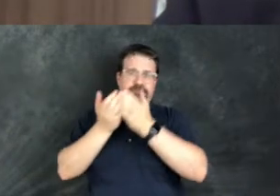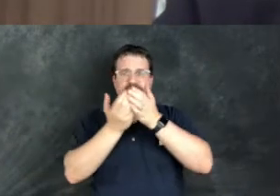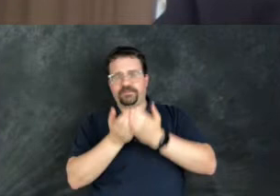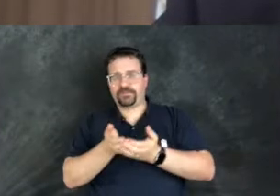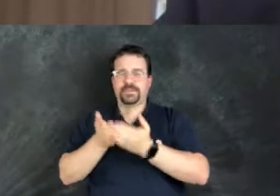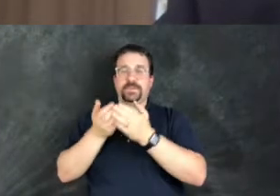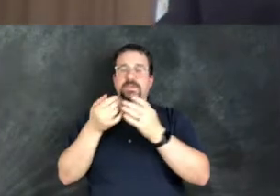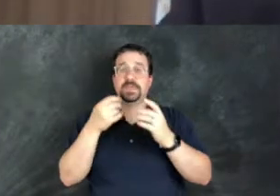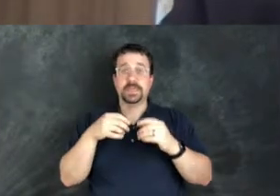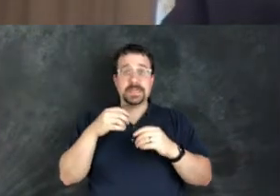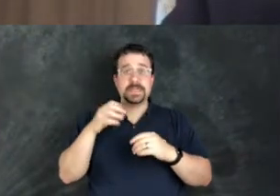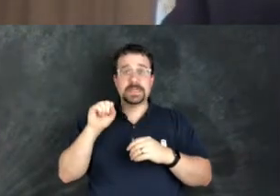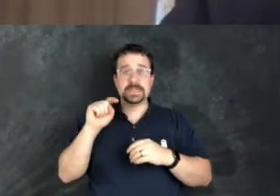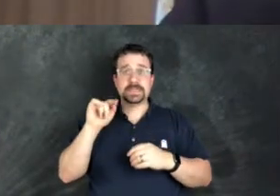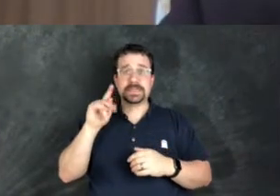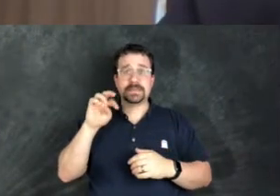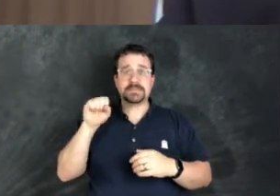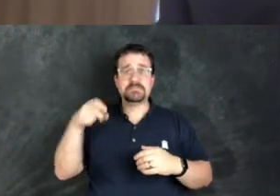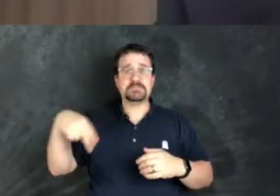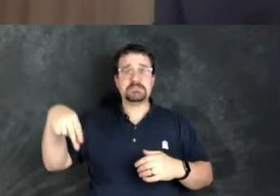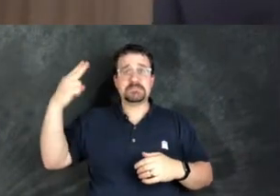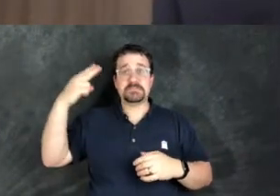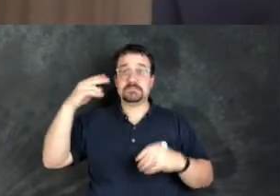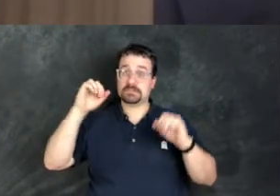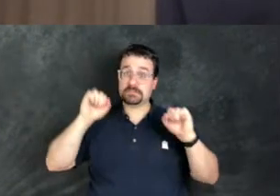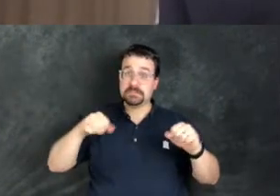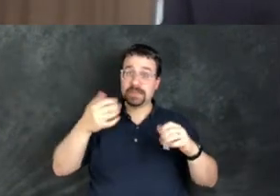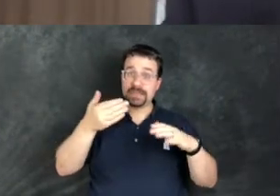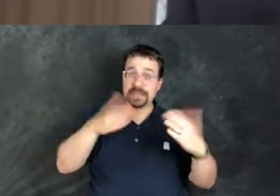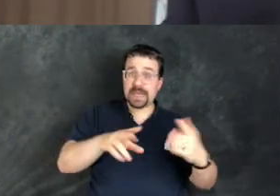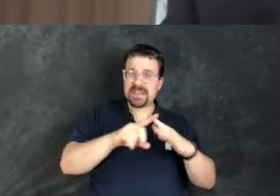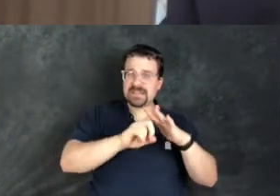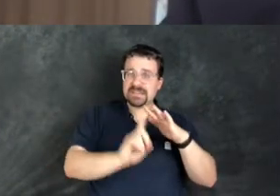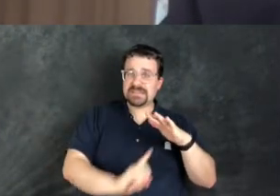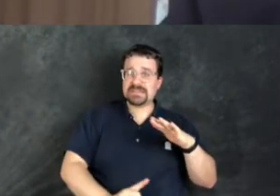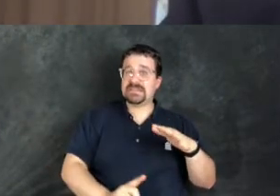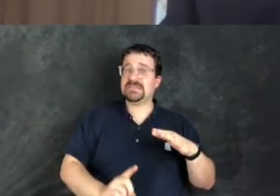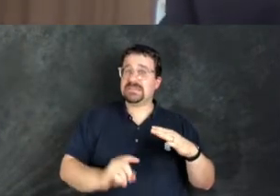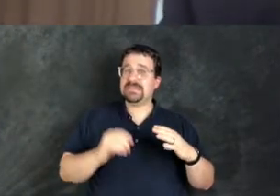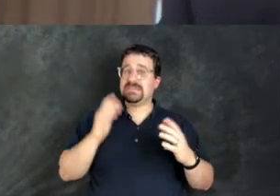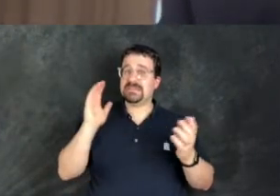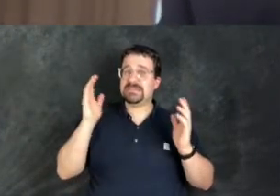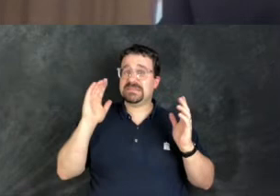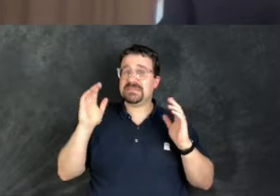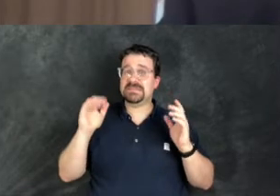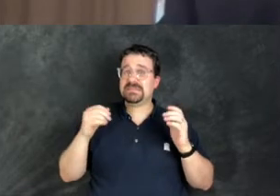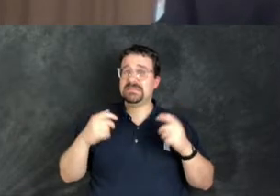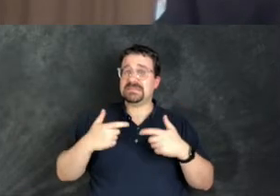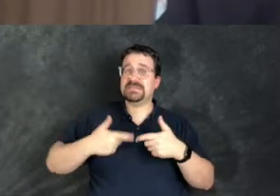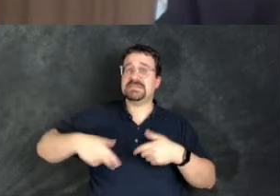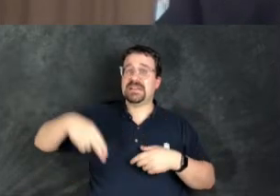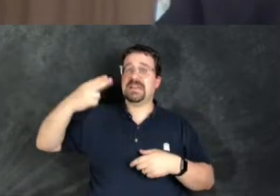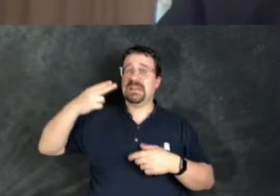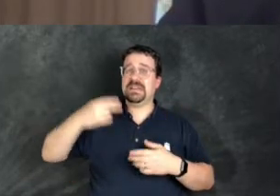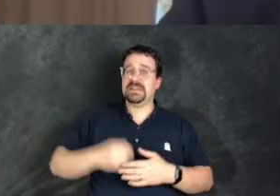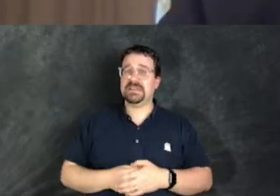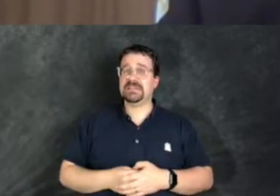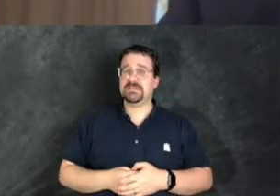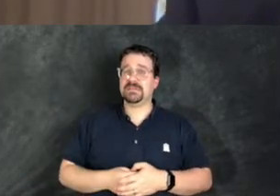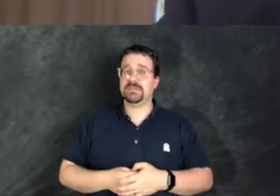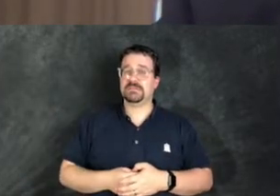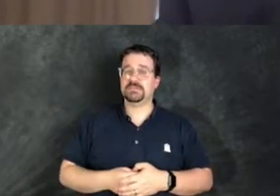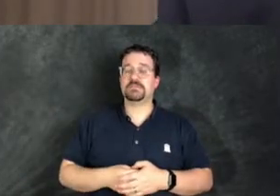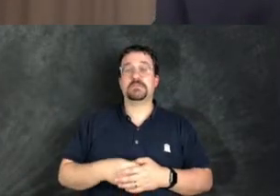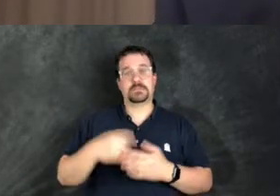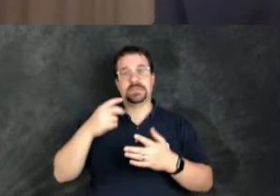Here again, the stakes are high. The possibility of death by drowning seems uncomfortably great. But